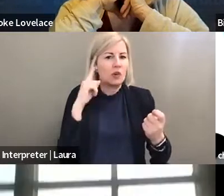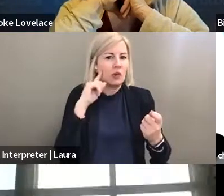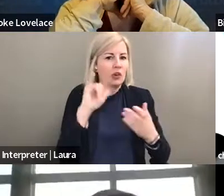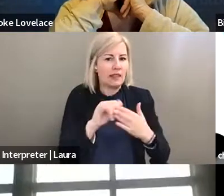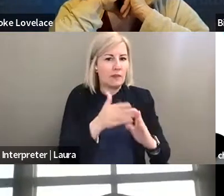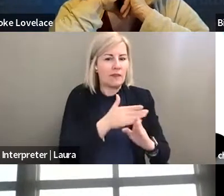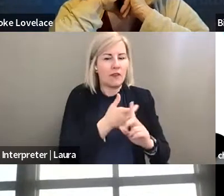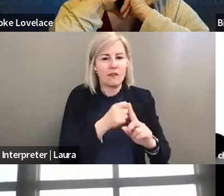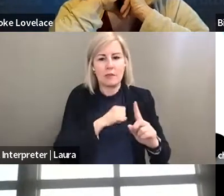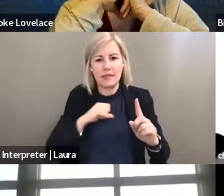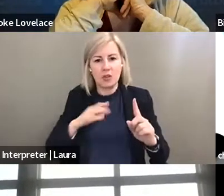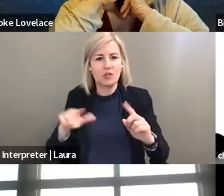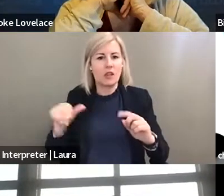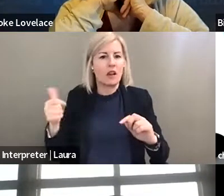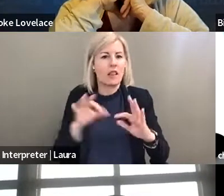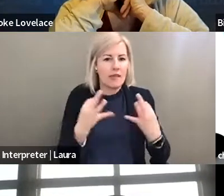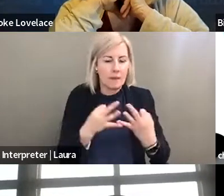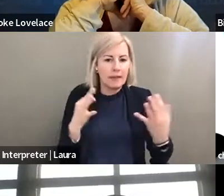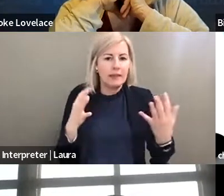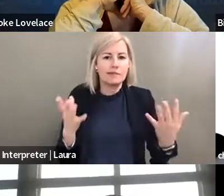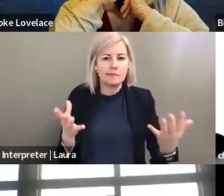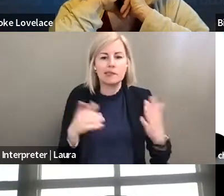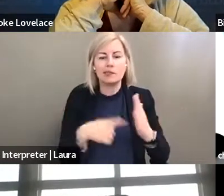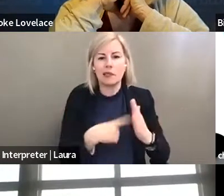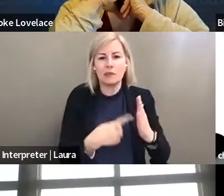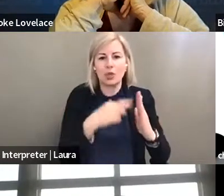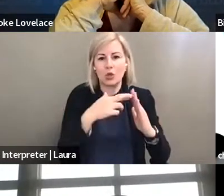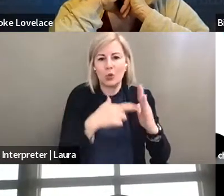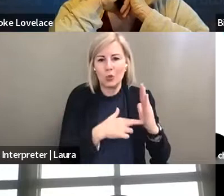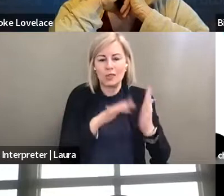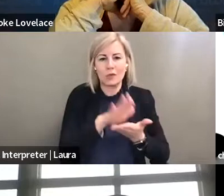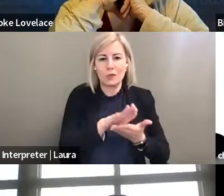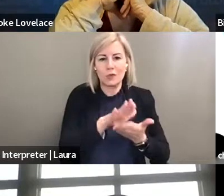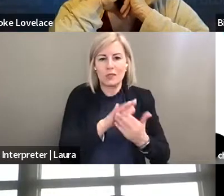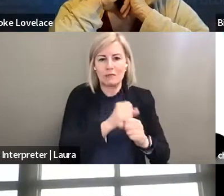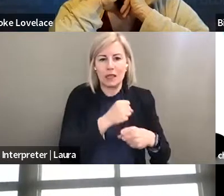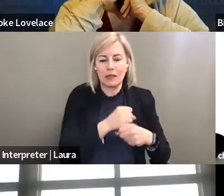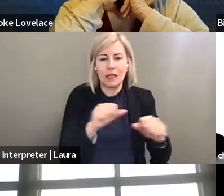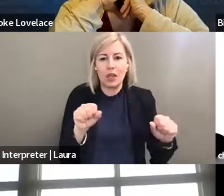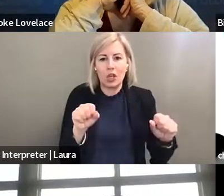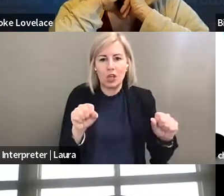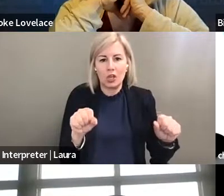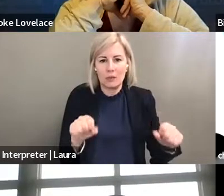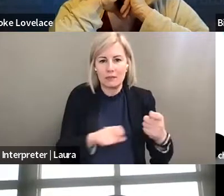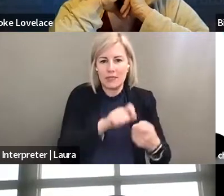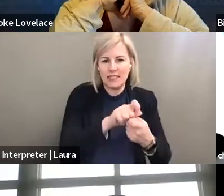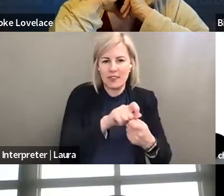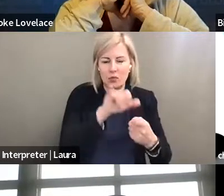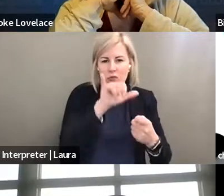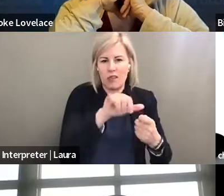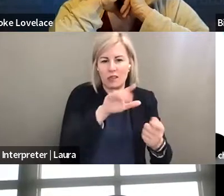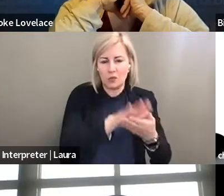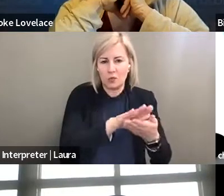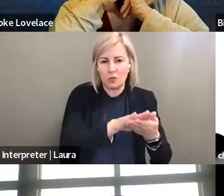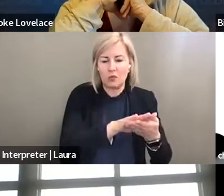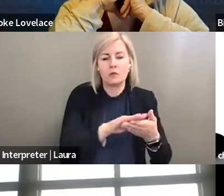senators or other family advocates up there, that sometimes there are rules that schools make that could be specific to a school. It could be